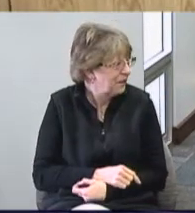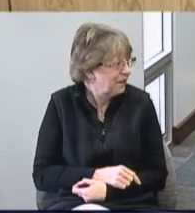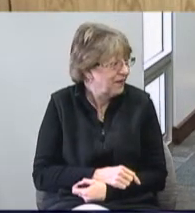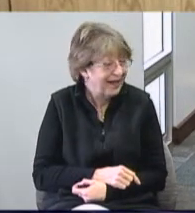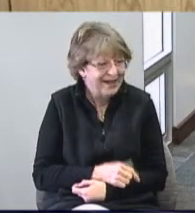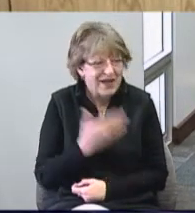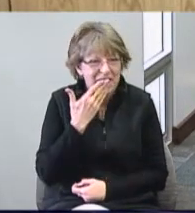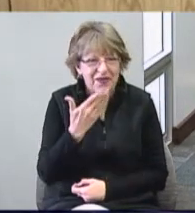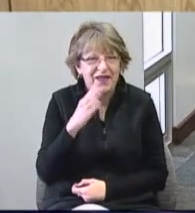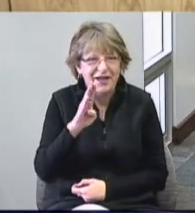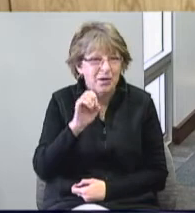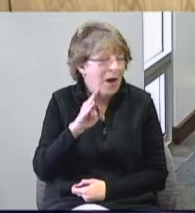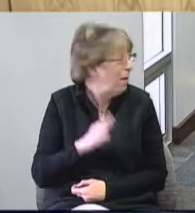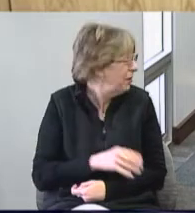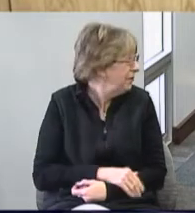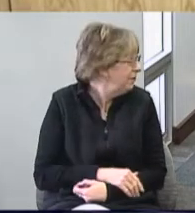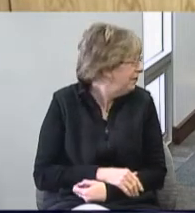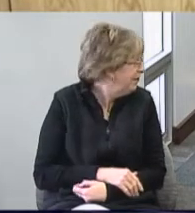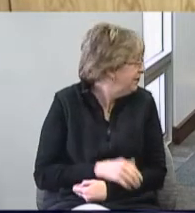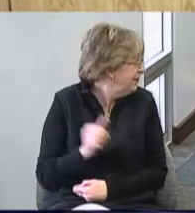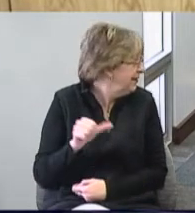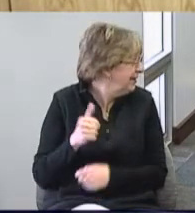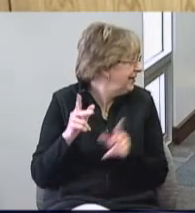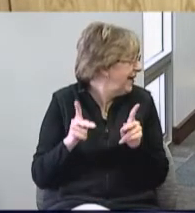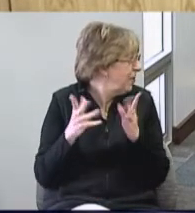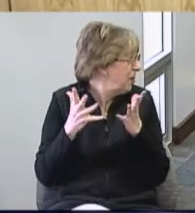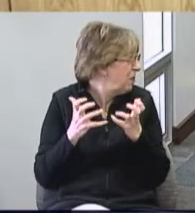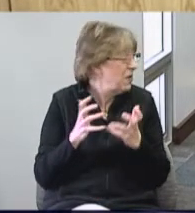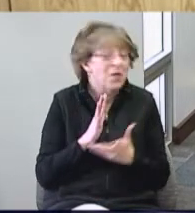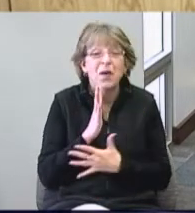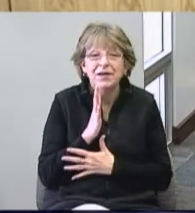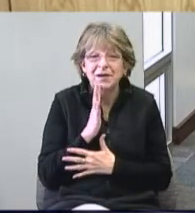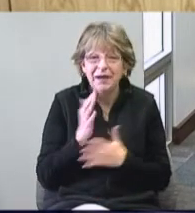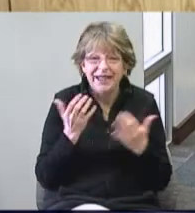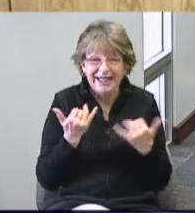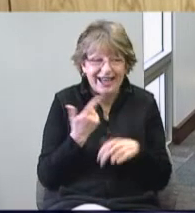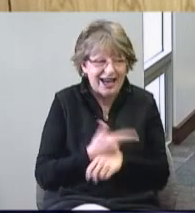Thank you, Bob. Is there anyone else who would like to address the council today?